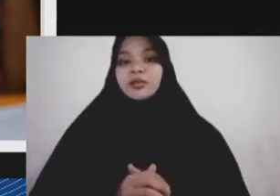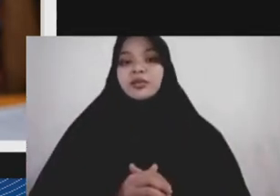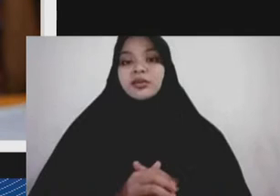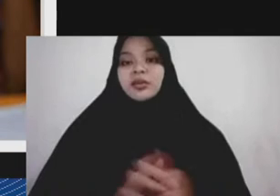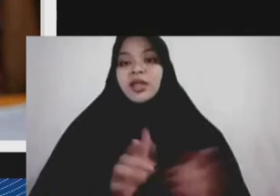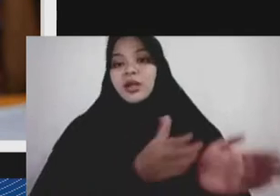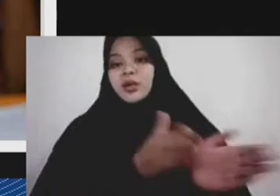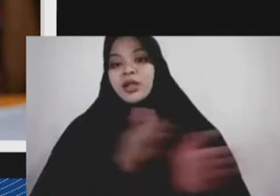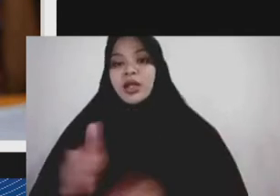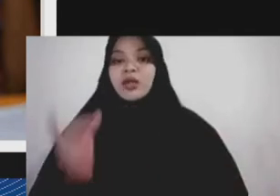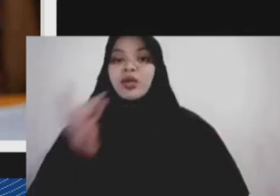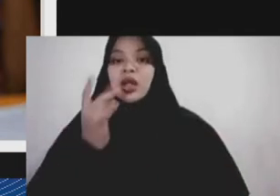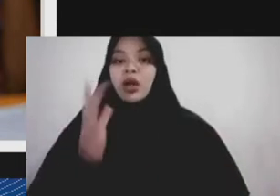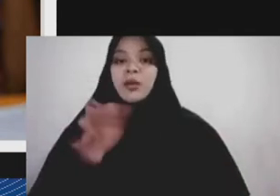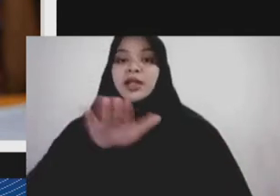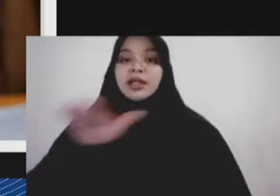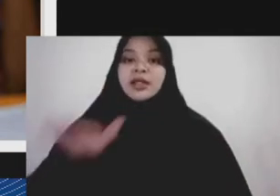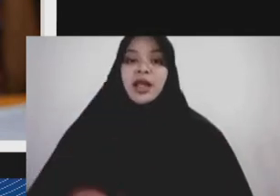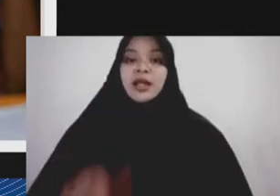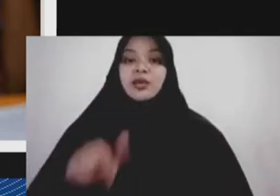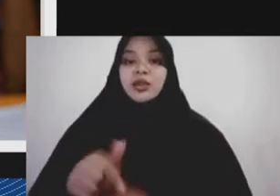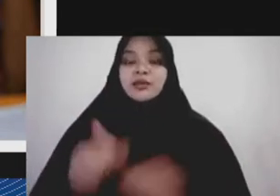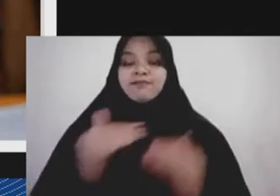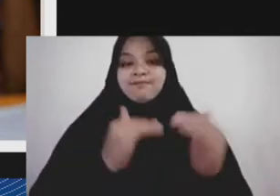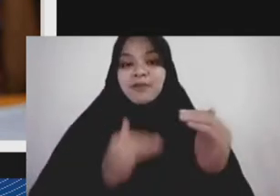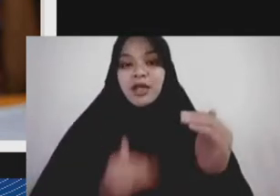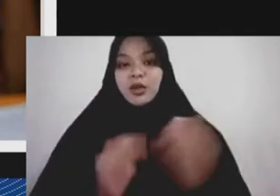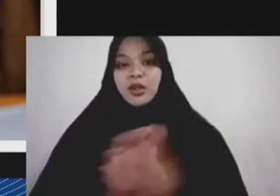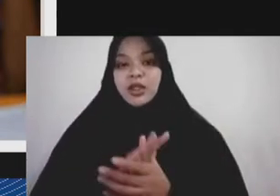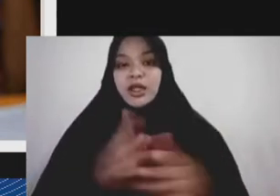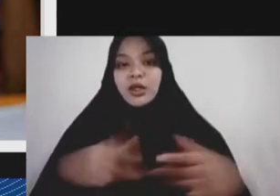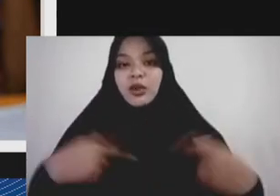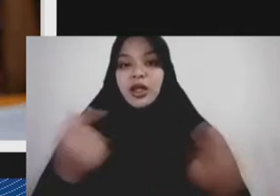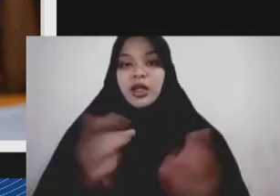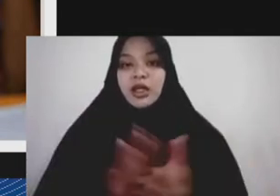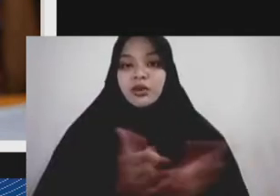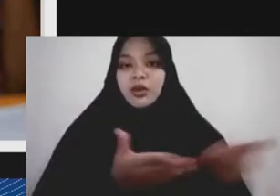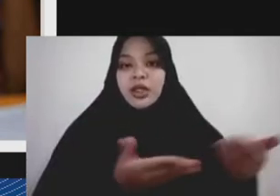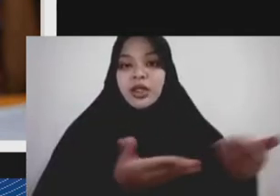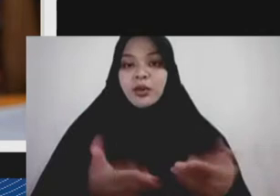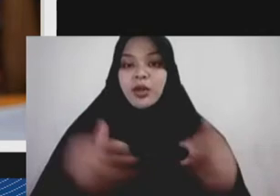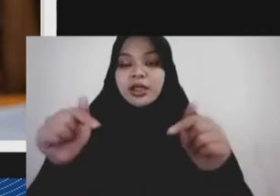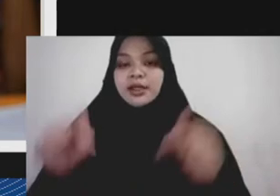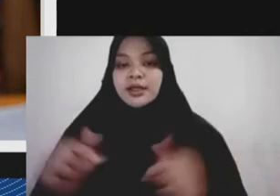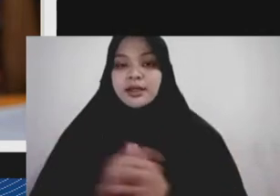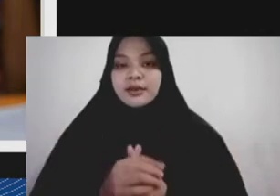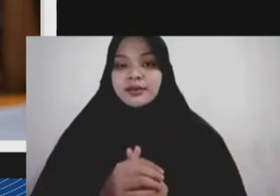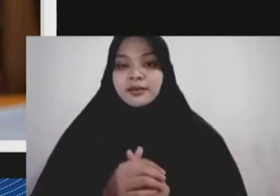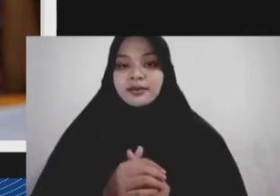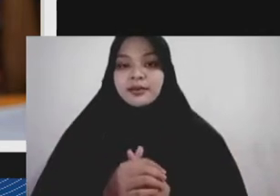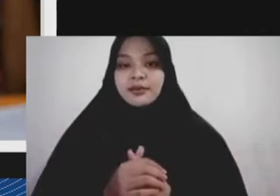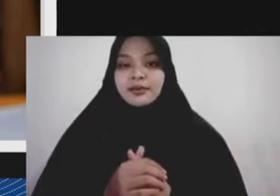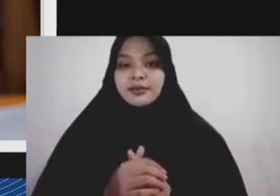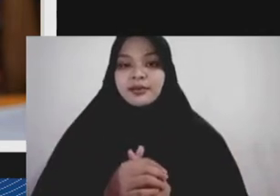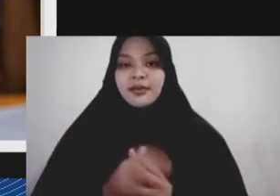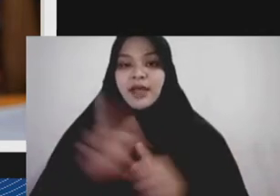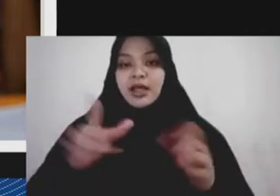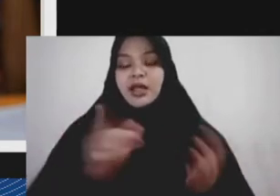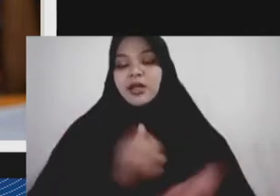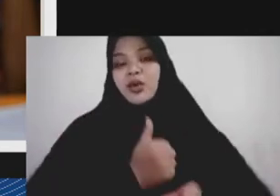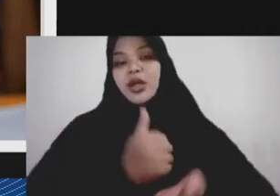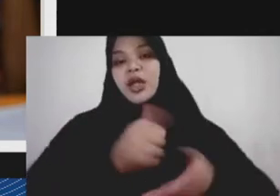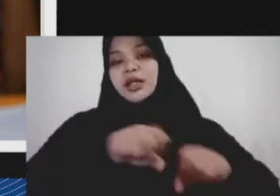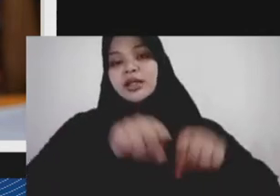recommendation. We've recognized for several years that as health systems are moving